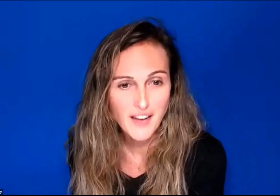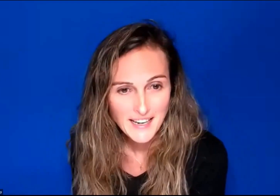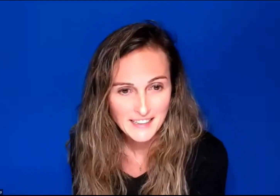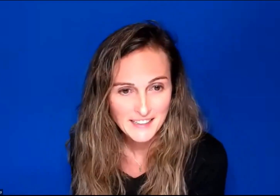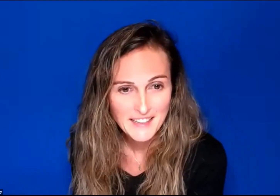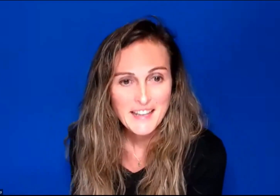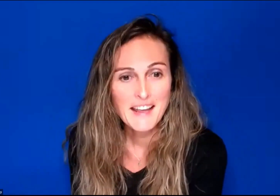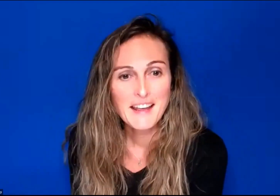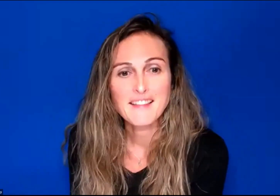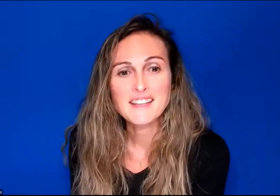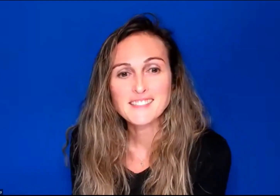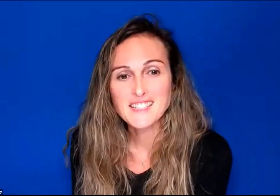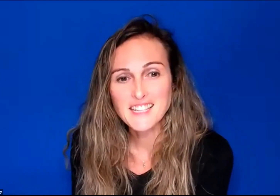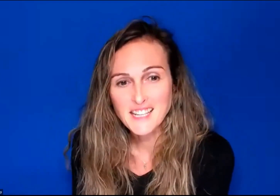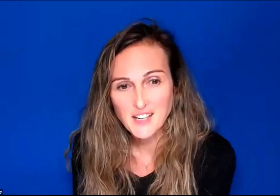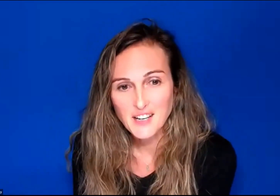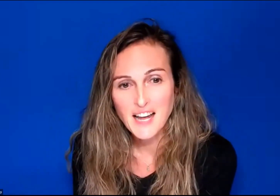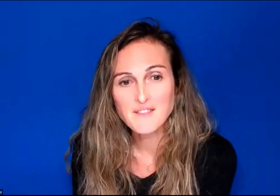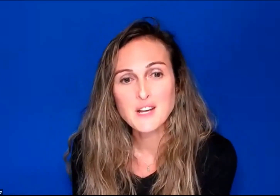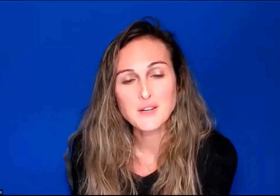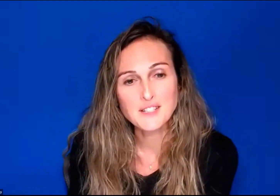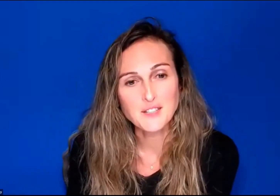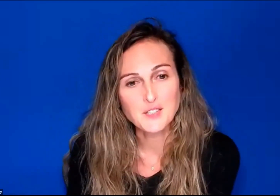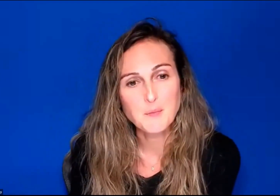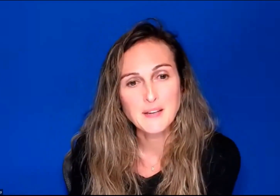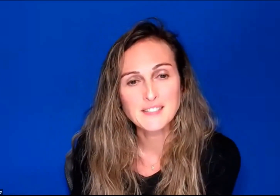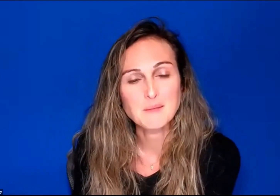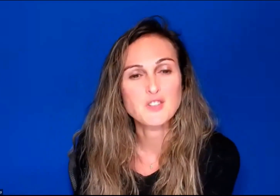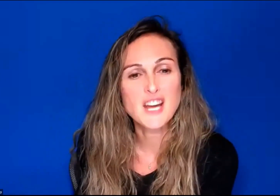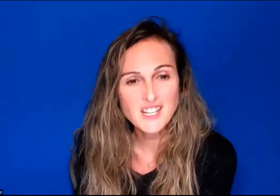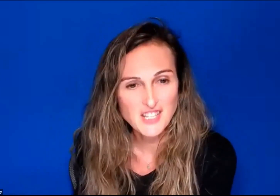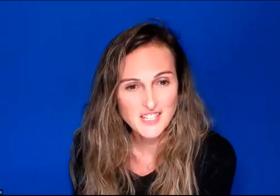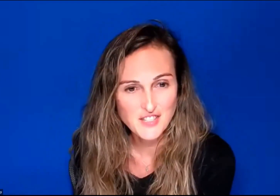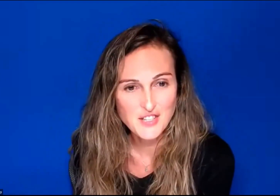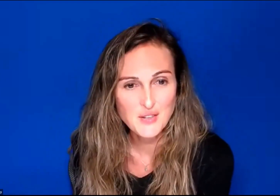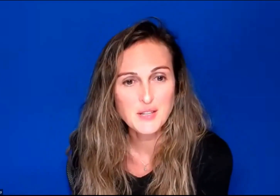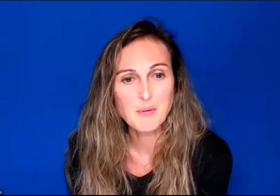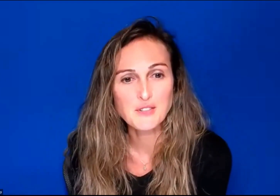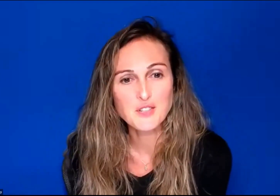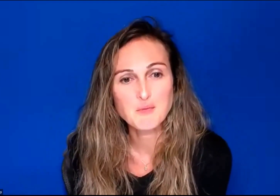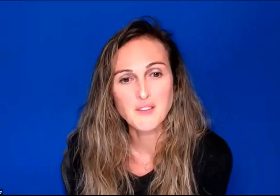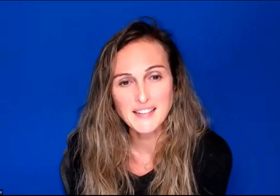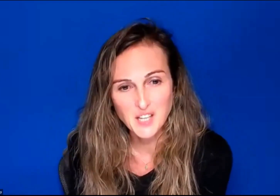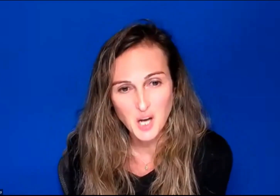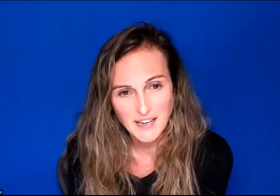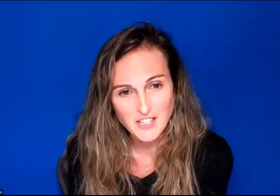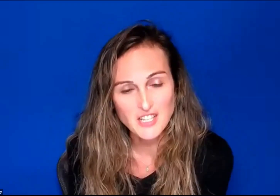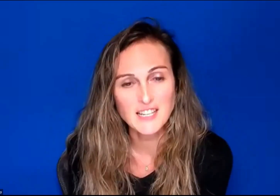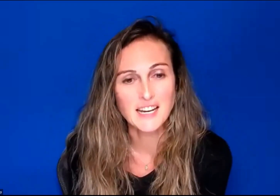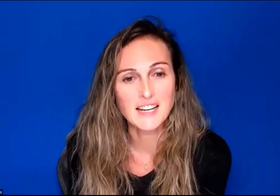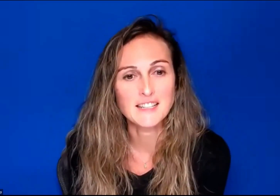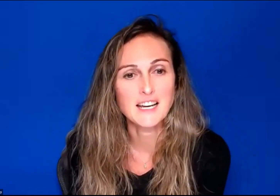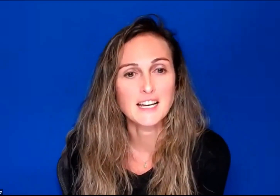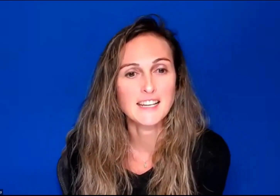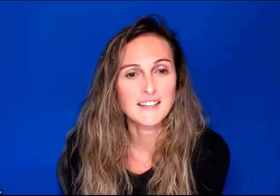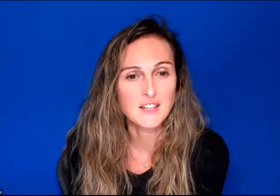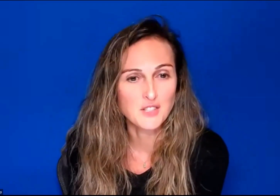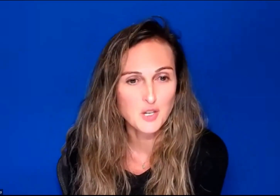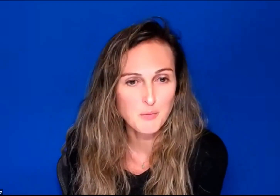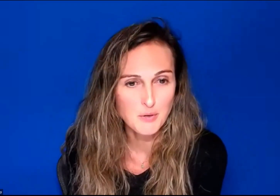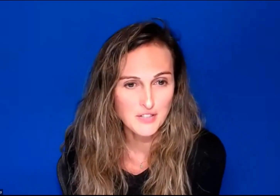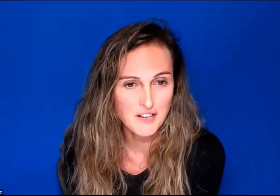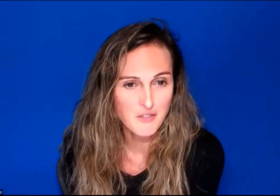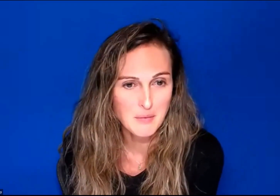accommodation provided. This year, I've noticed there's been some changes to the person who provides accommodation and getting